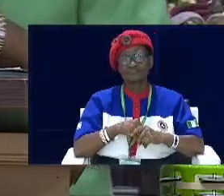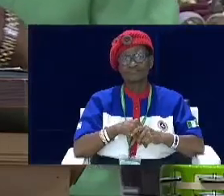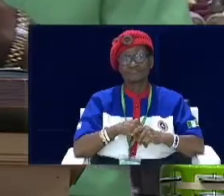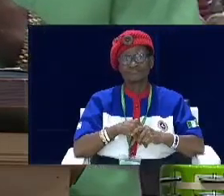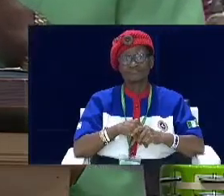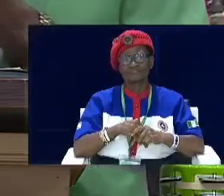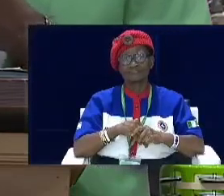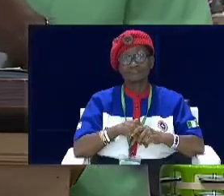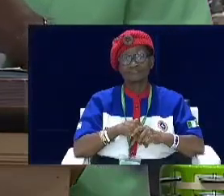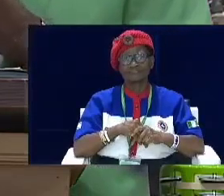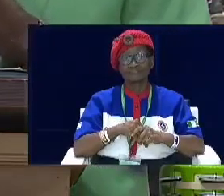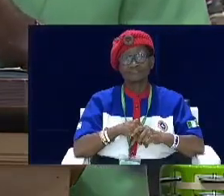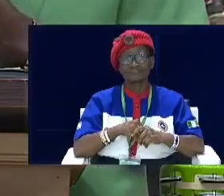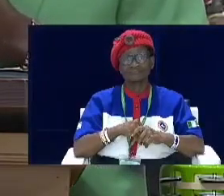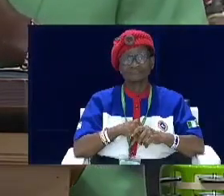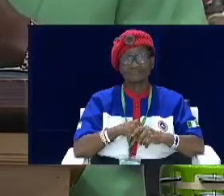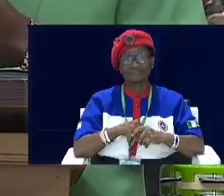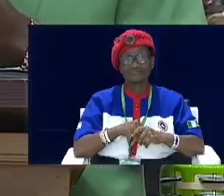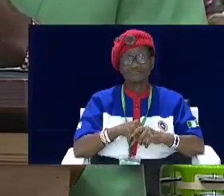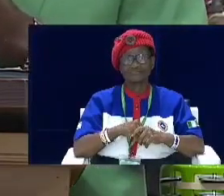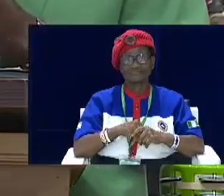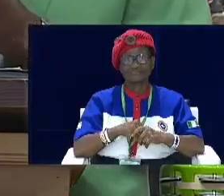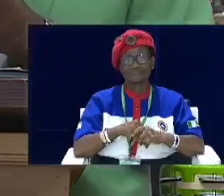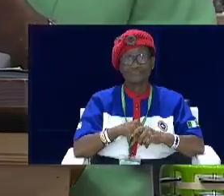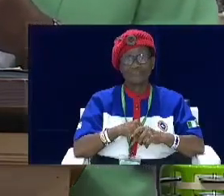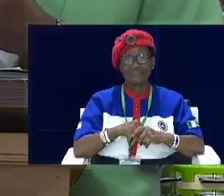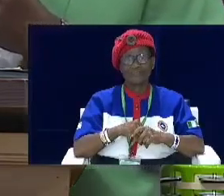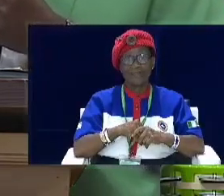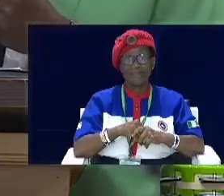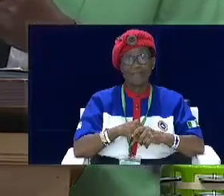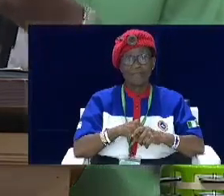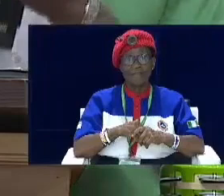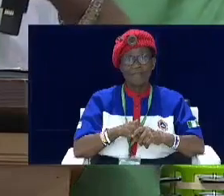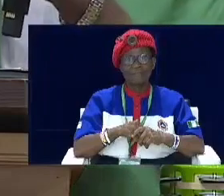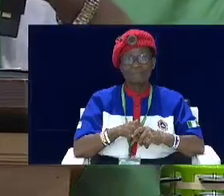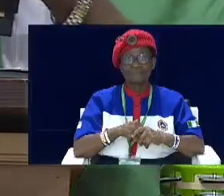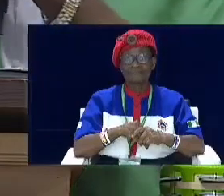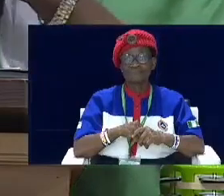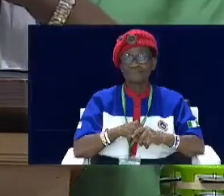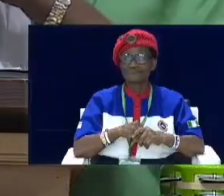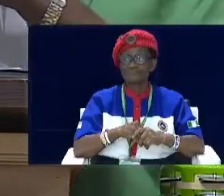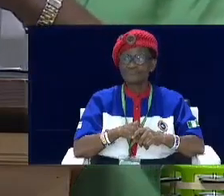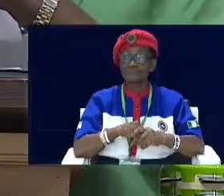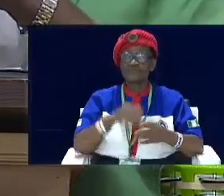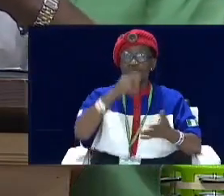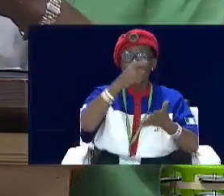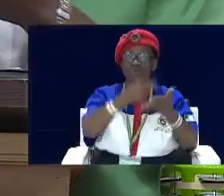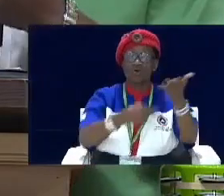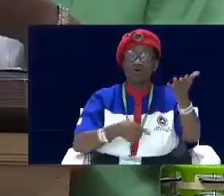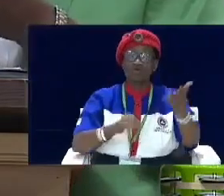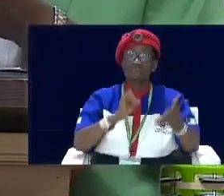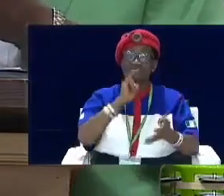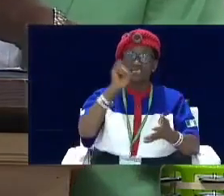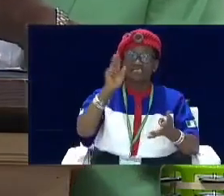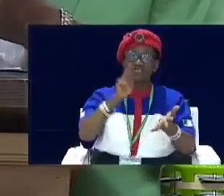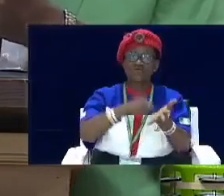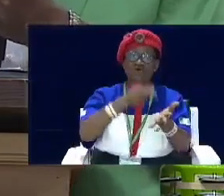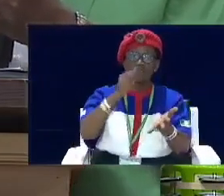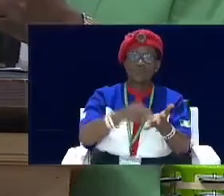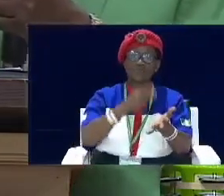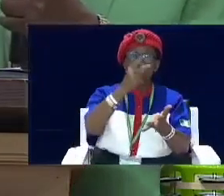mu, o si fa won ya si meji. What is double portion? Kini an pe ni ilopo